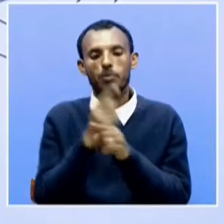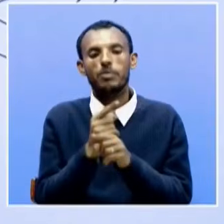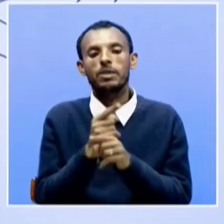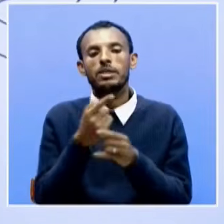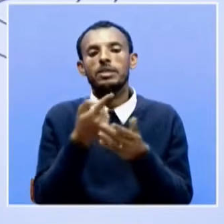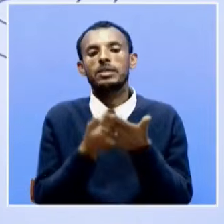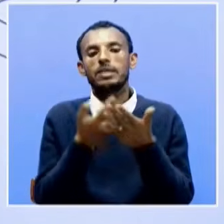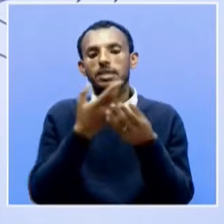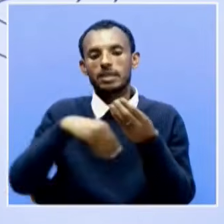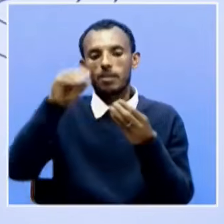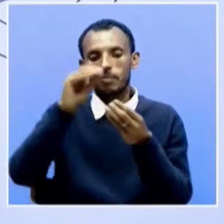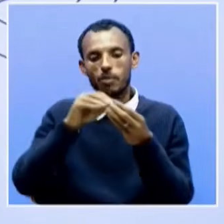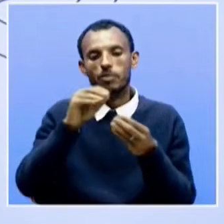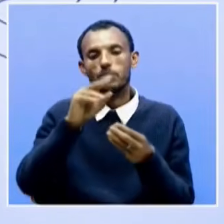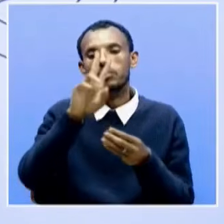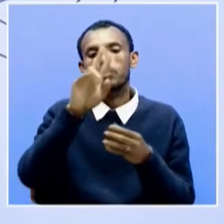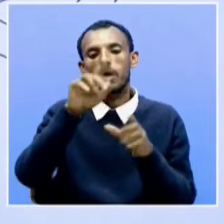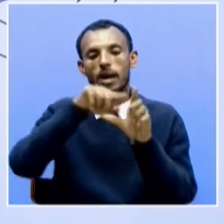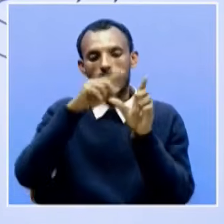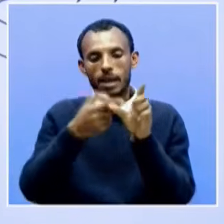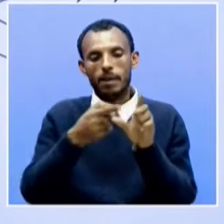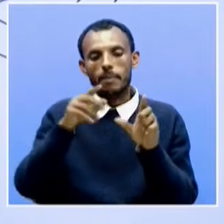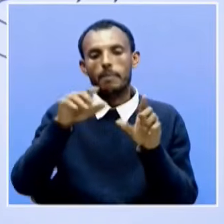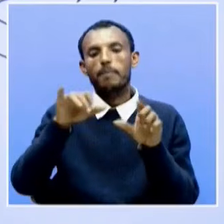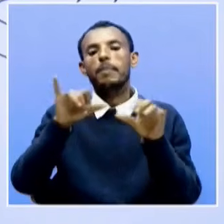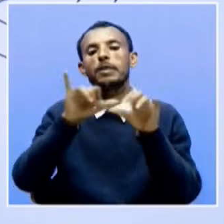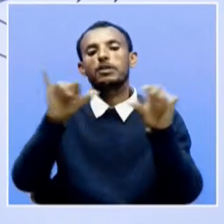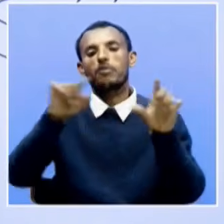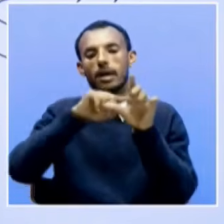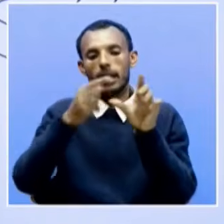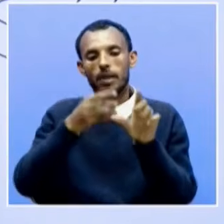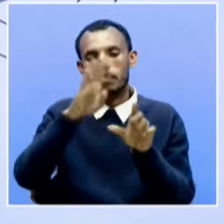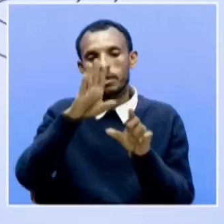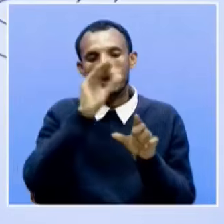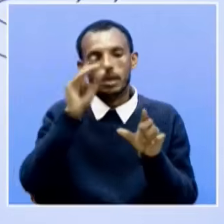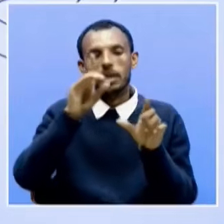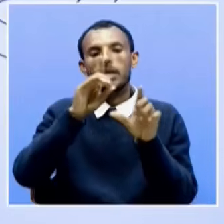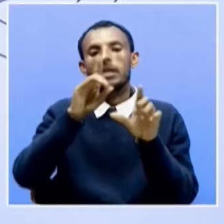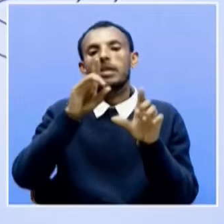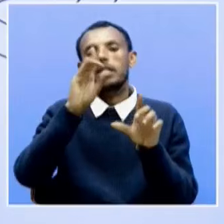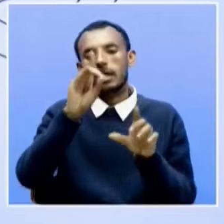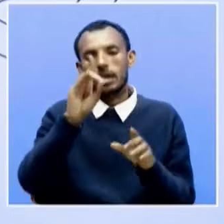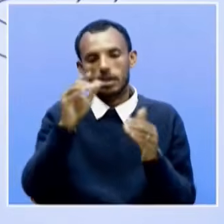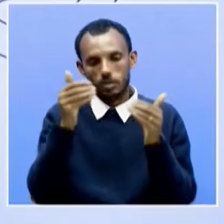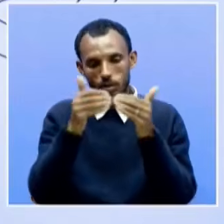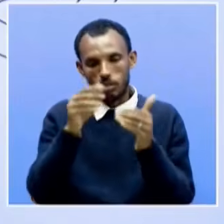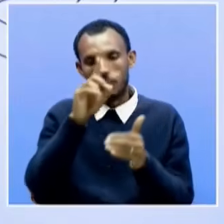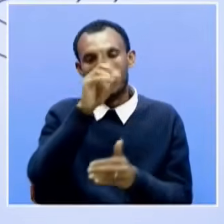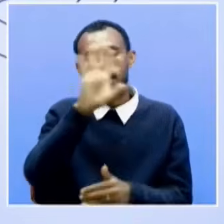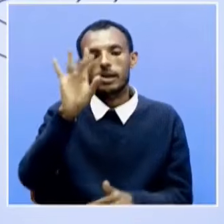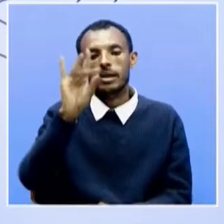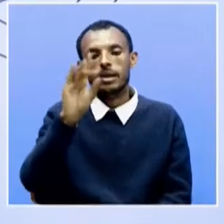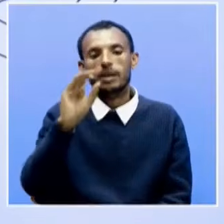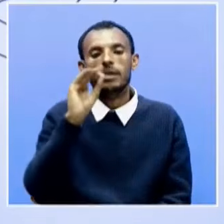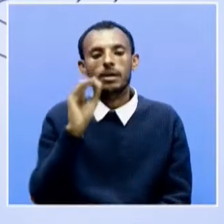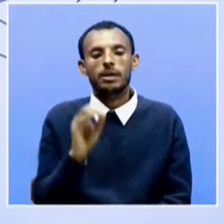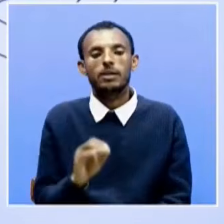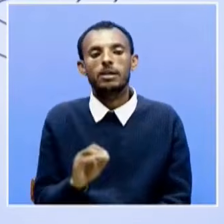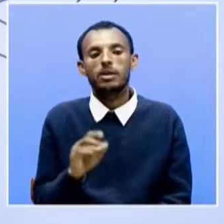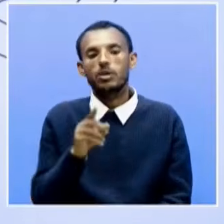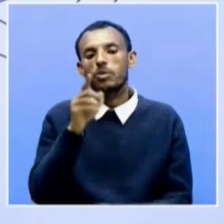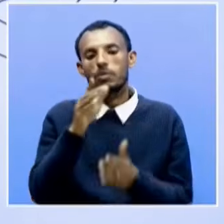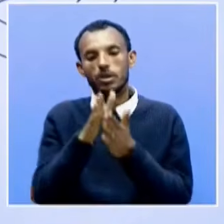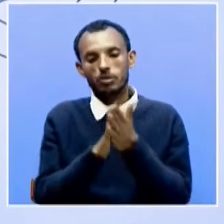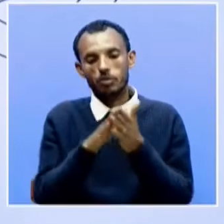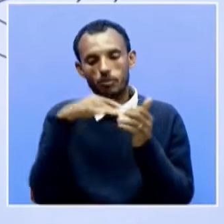two angles, measure of angle B and D, forms 180 degrees. Okay, so you need